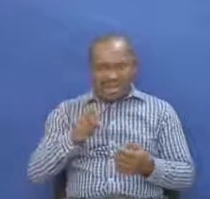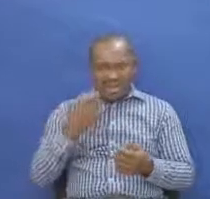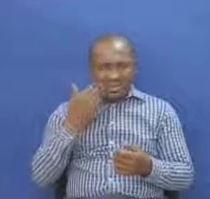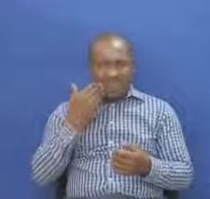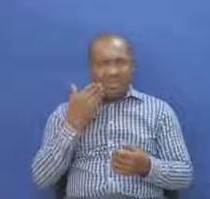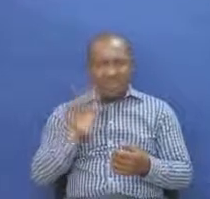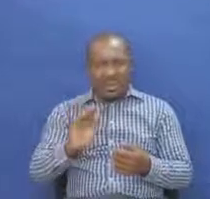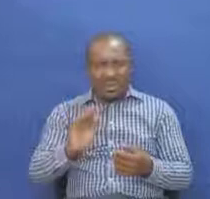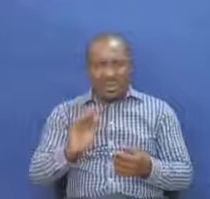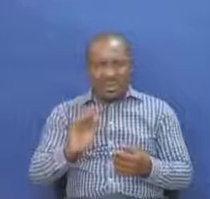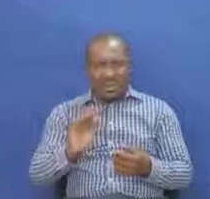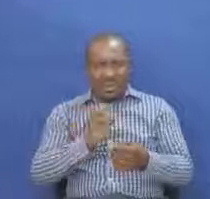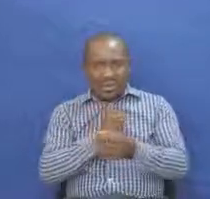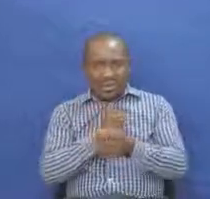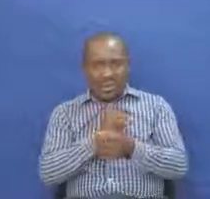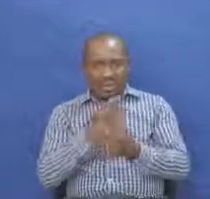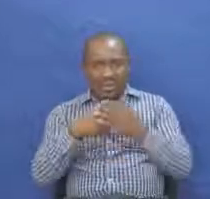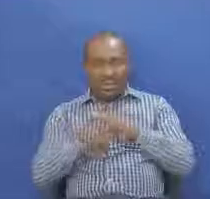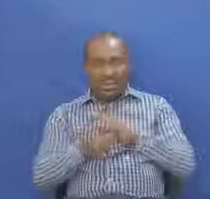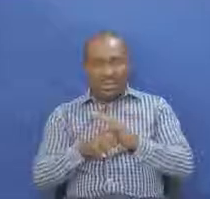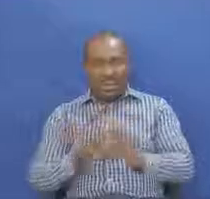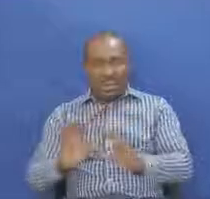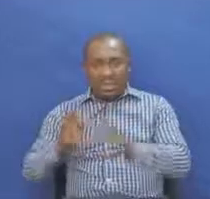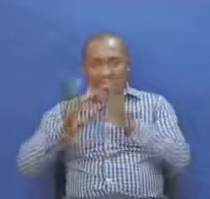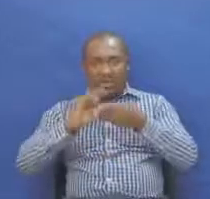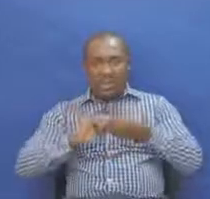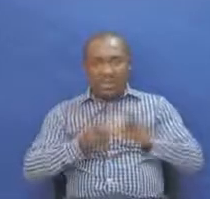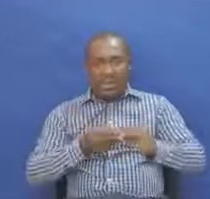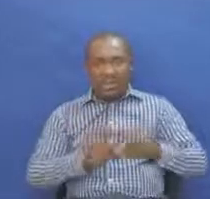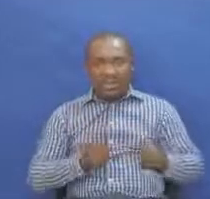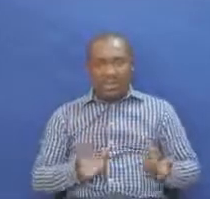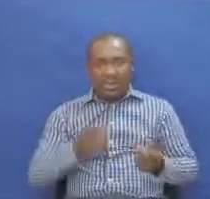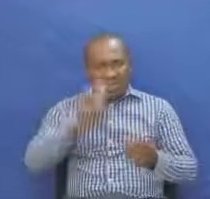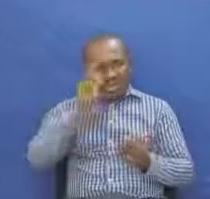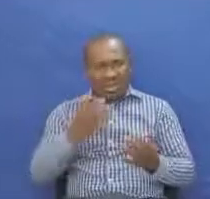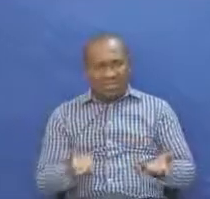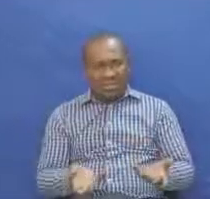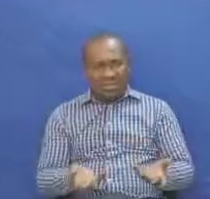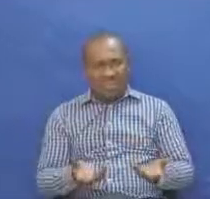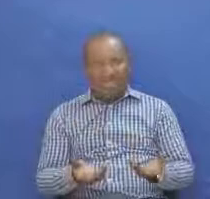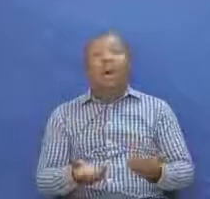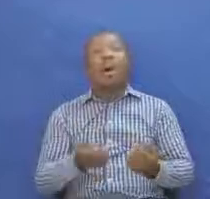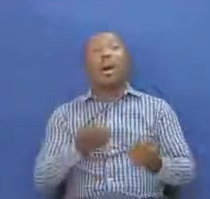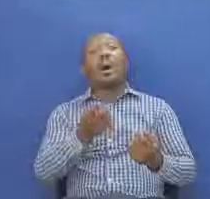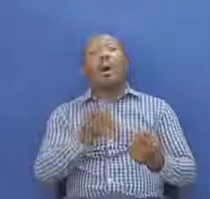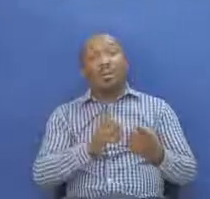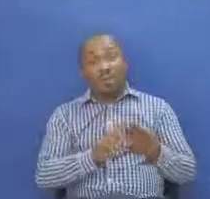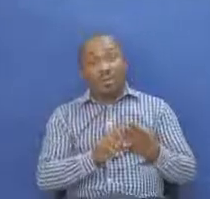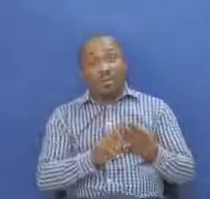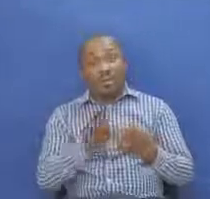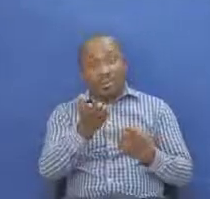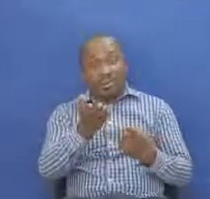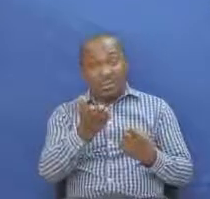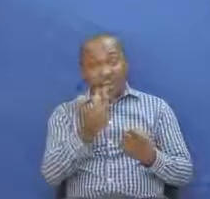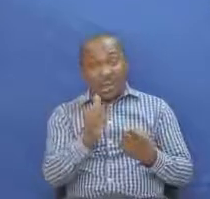characteristic of living organism? Someone can tell me, what is the importance of growth? The first one, can